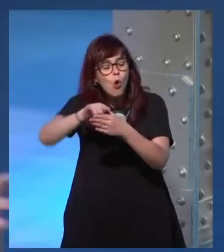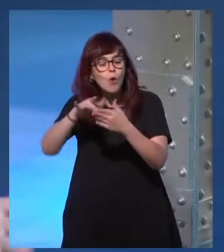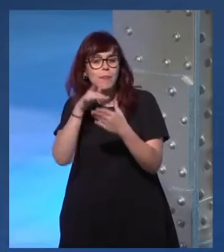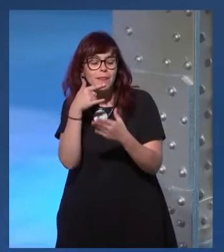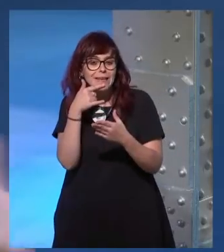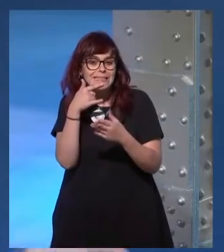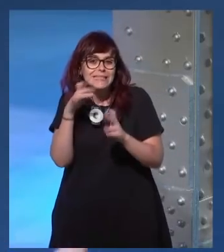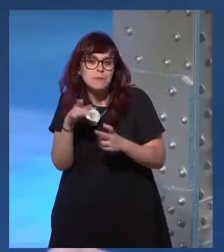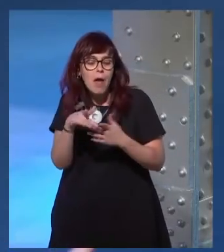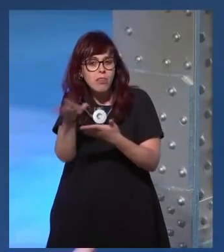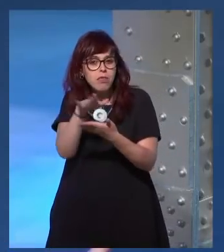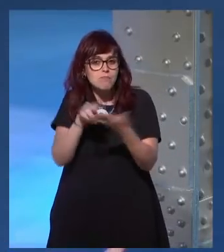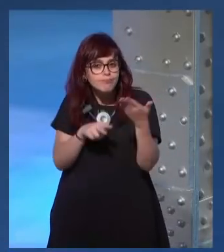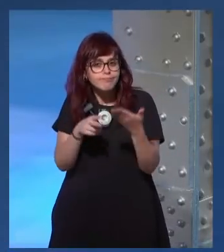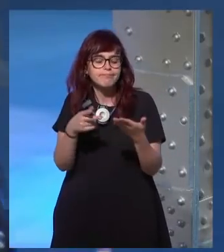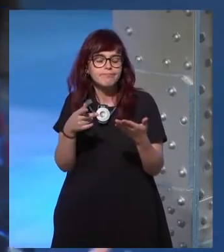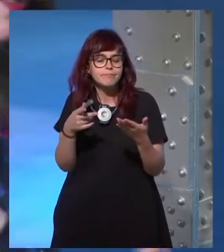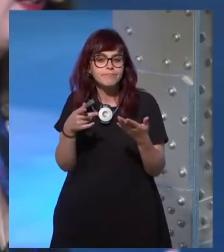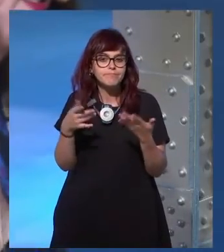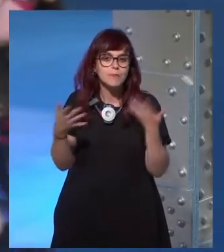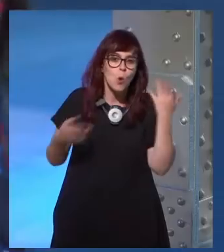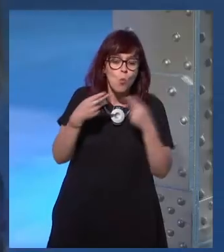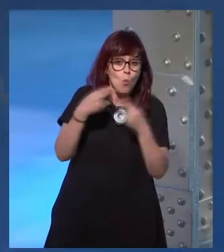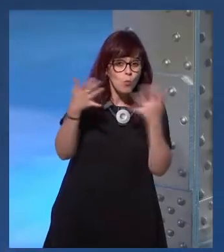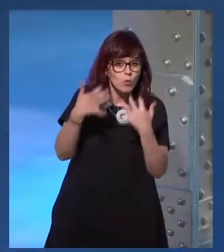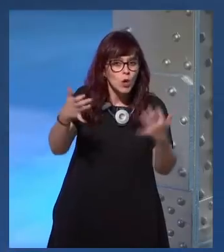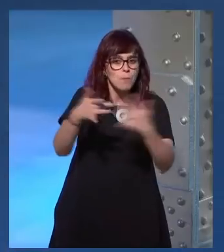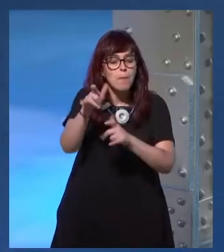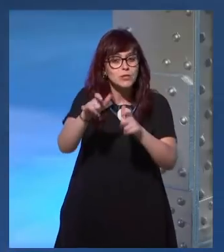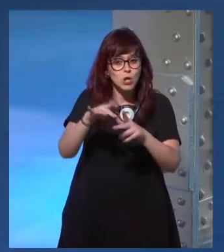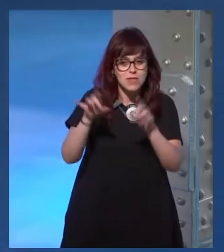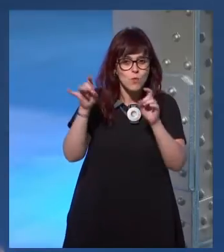You talk about it, not